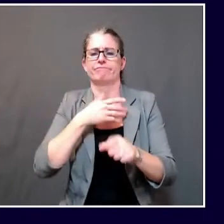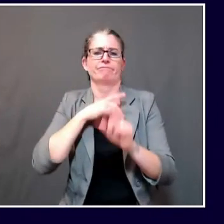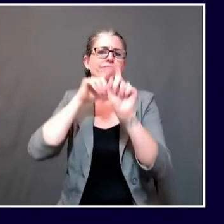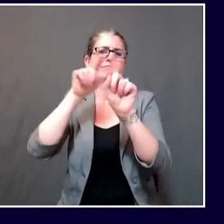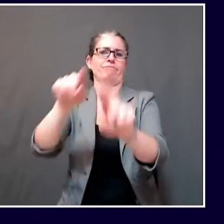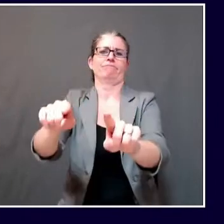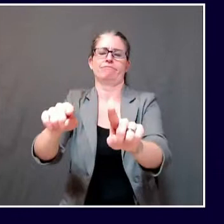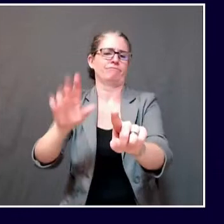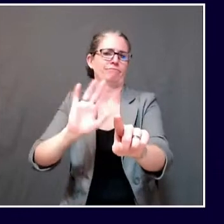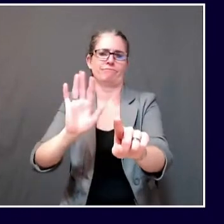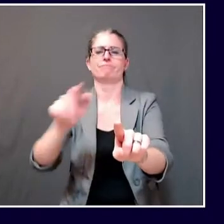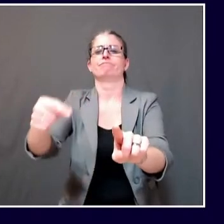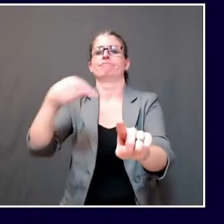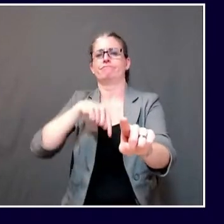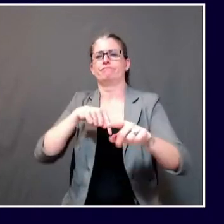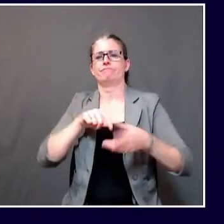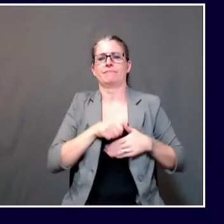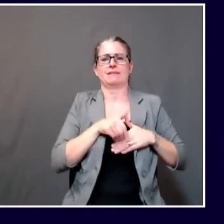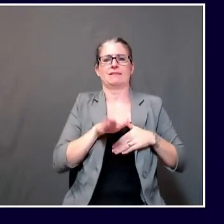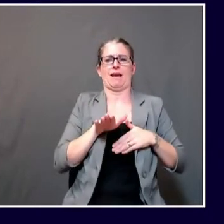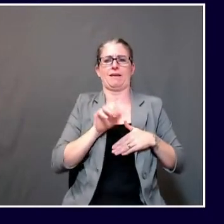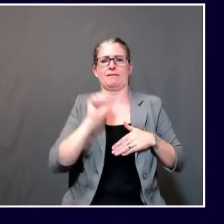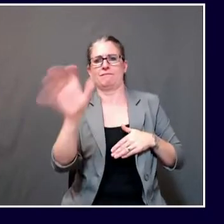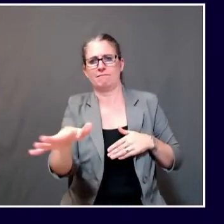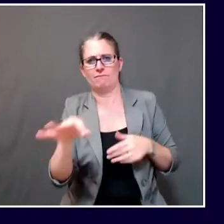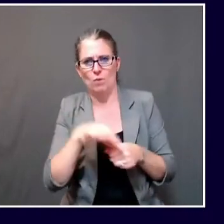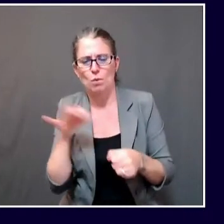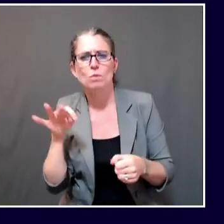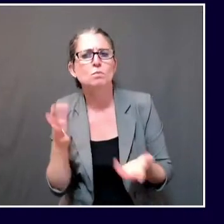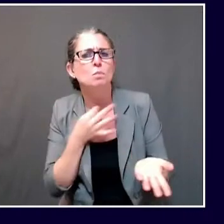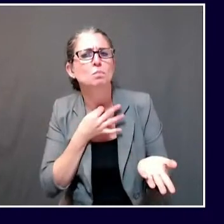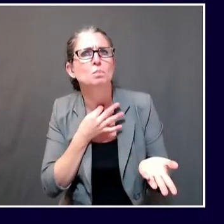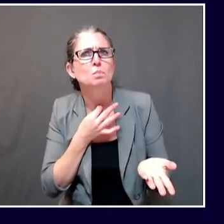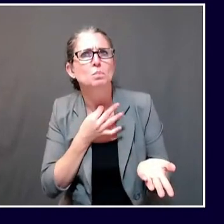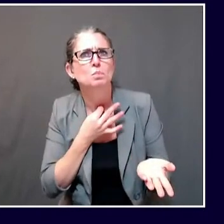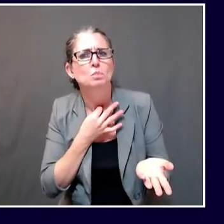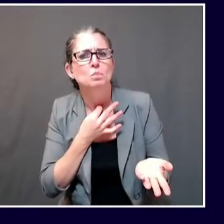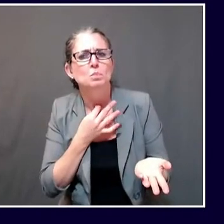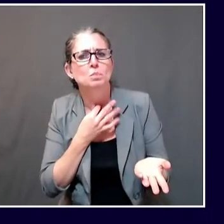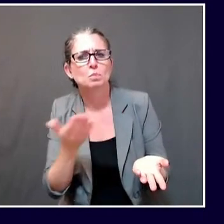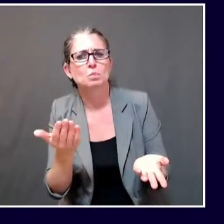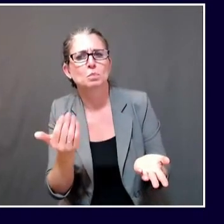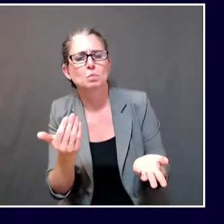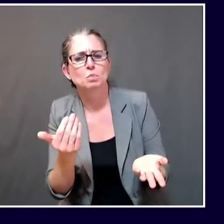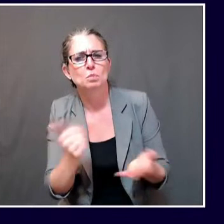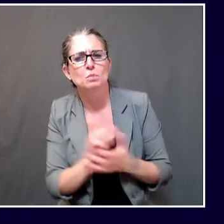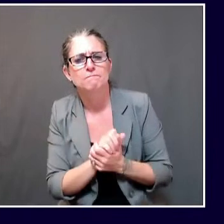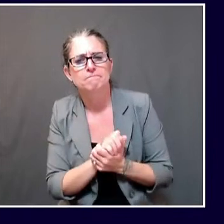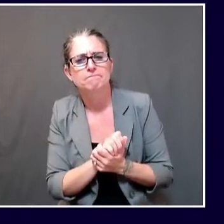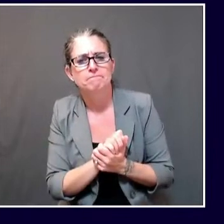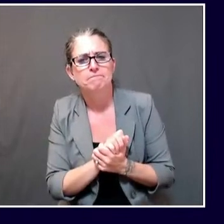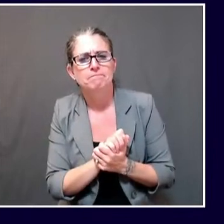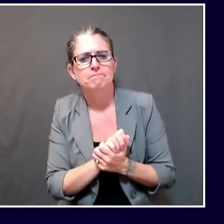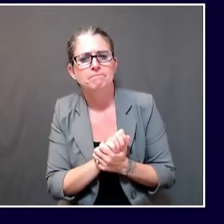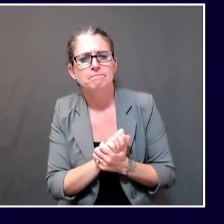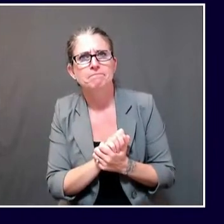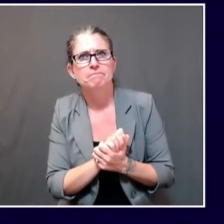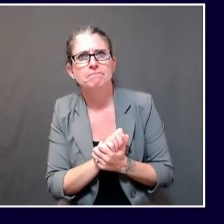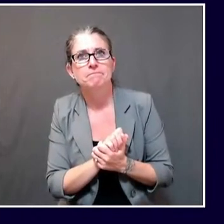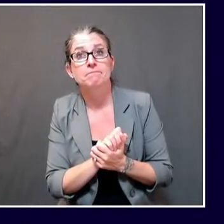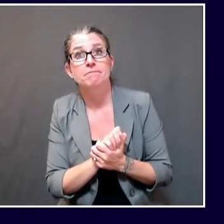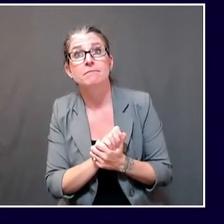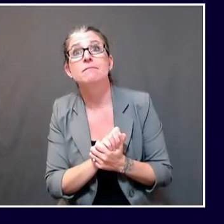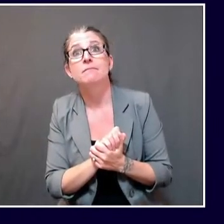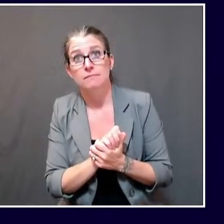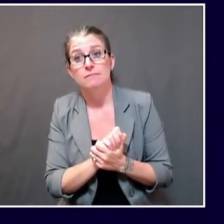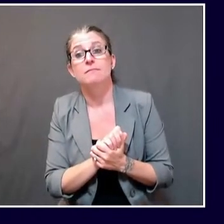Well, we know that it's probably, thanks for the question, by the way. We know that in terms of the ballots that we've logged in and tracked, is